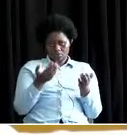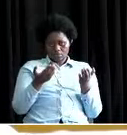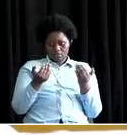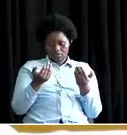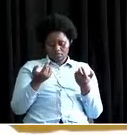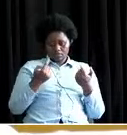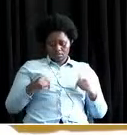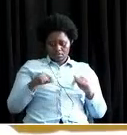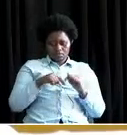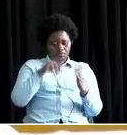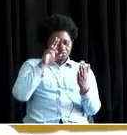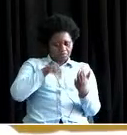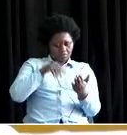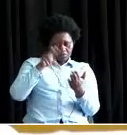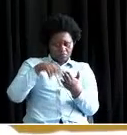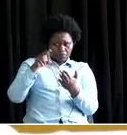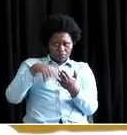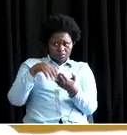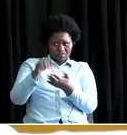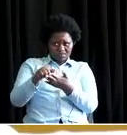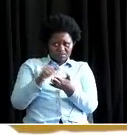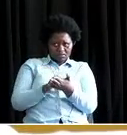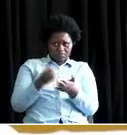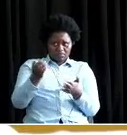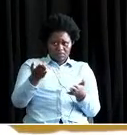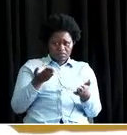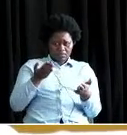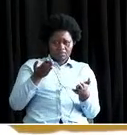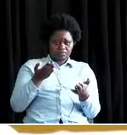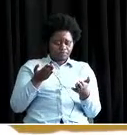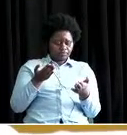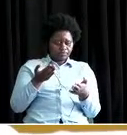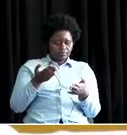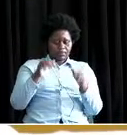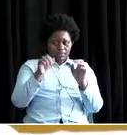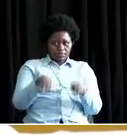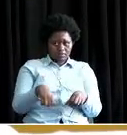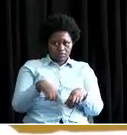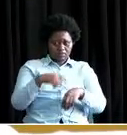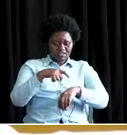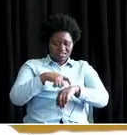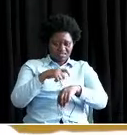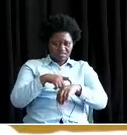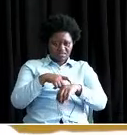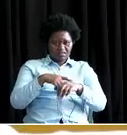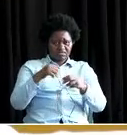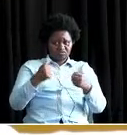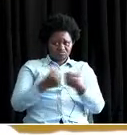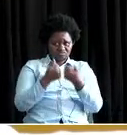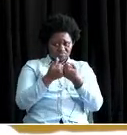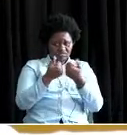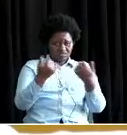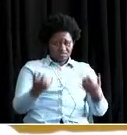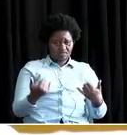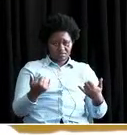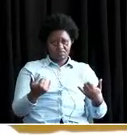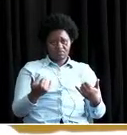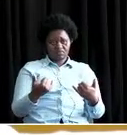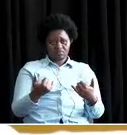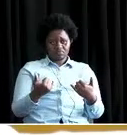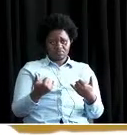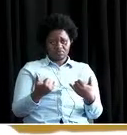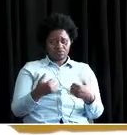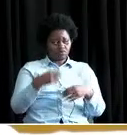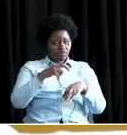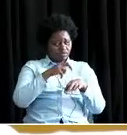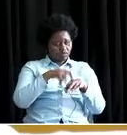to go through the supplementary agenda. This should be deferred. Although you got time constraint till today, you need to defer this.